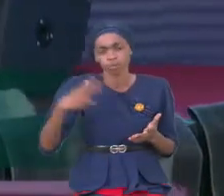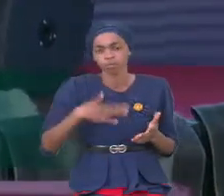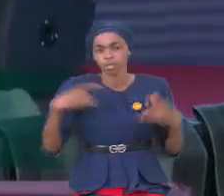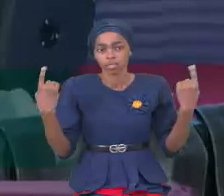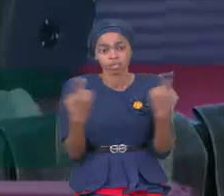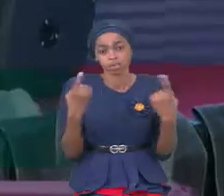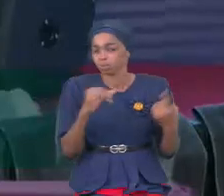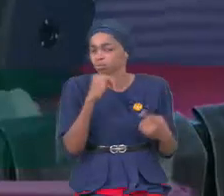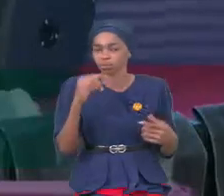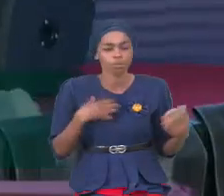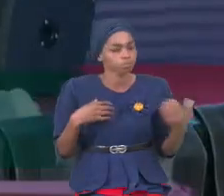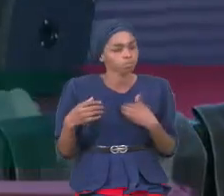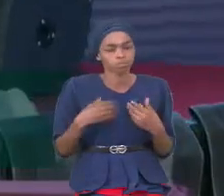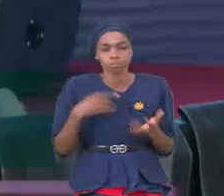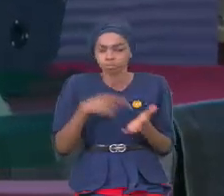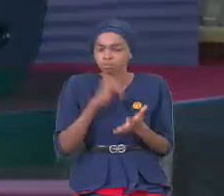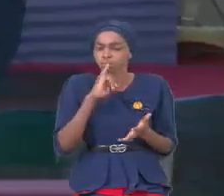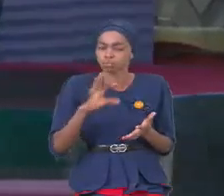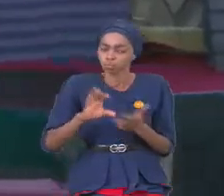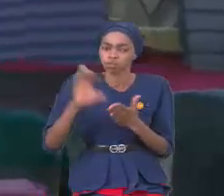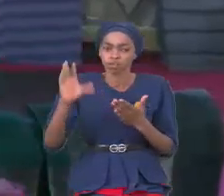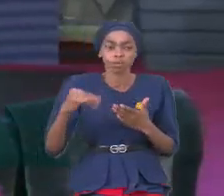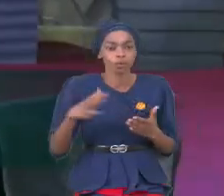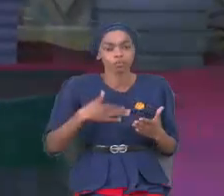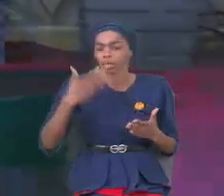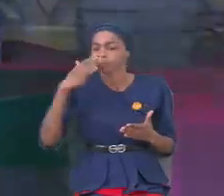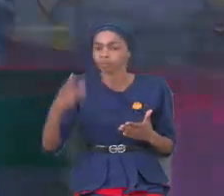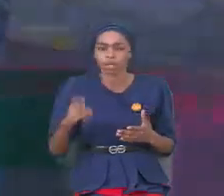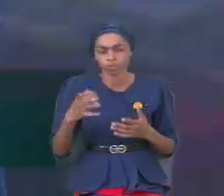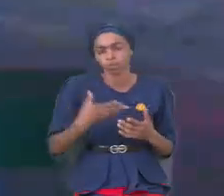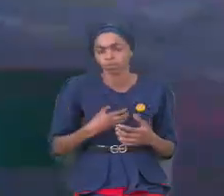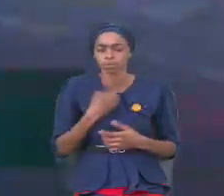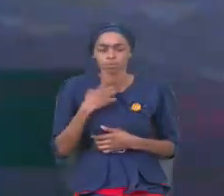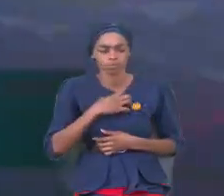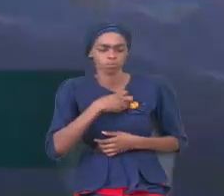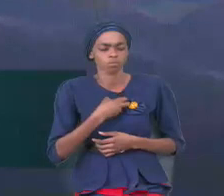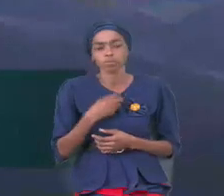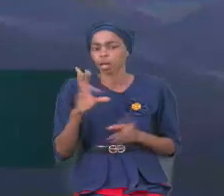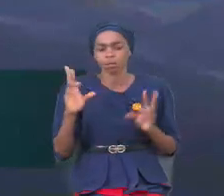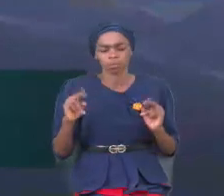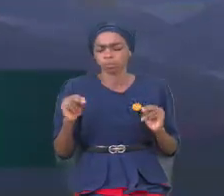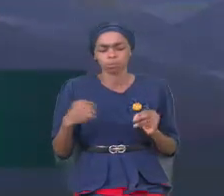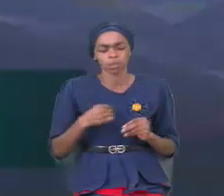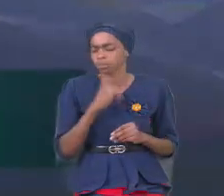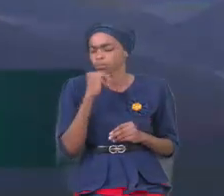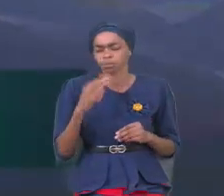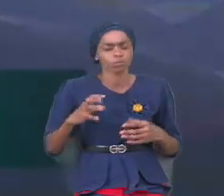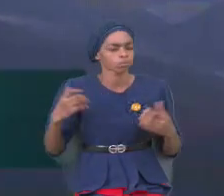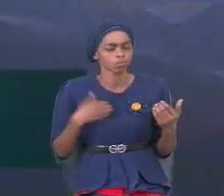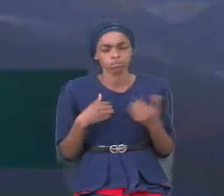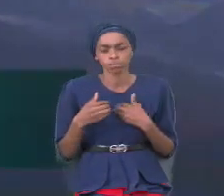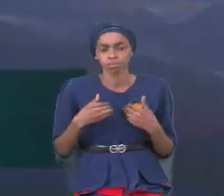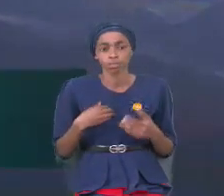this is the consequence of my evil. And you want to grumble, you say, no, I cannot grumble. And out of that